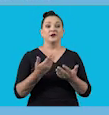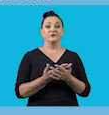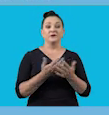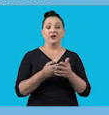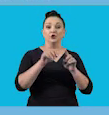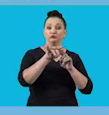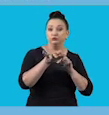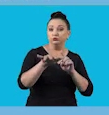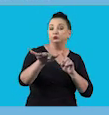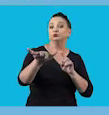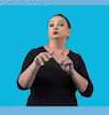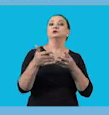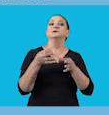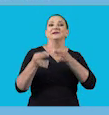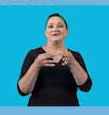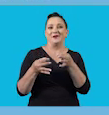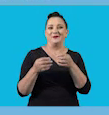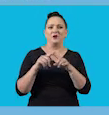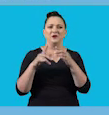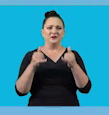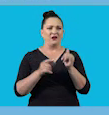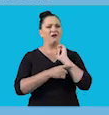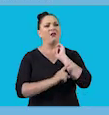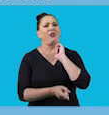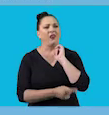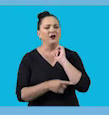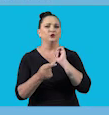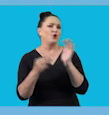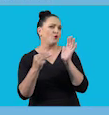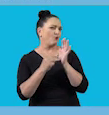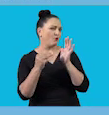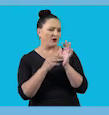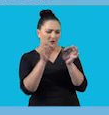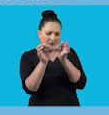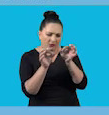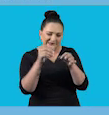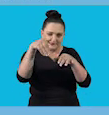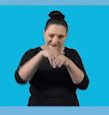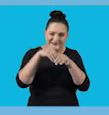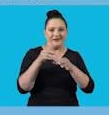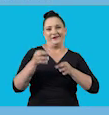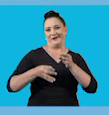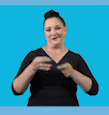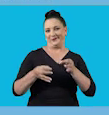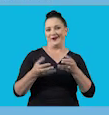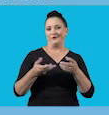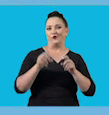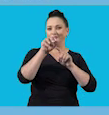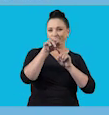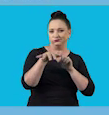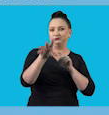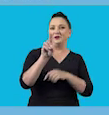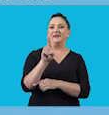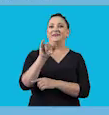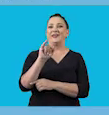explain diffusion, and lastly, use the particle model of matter to understand the process of diffusion. So in